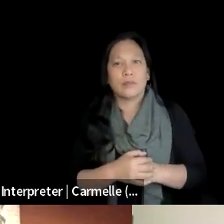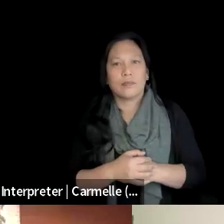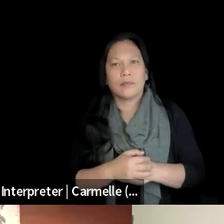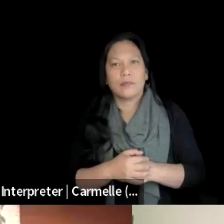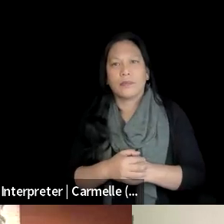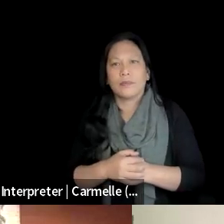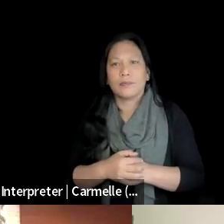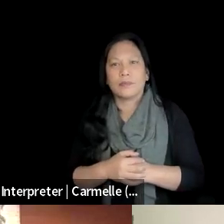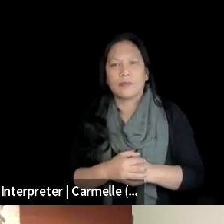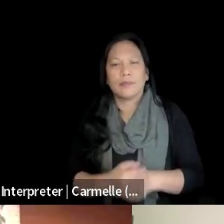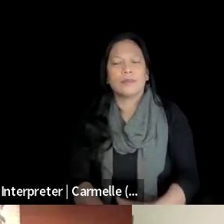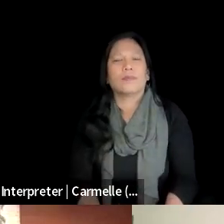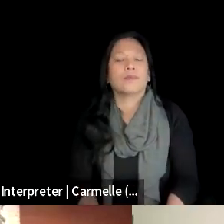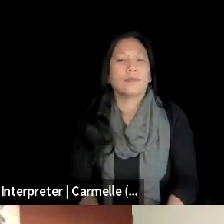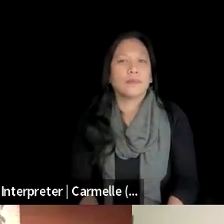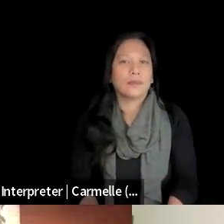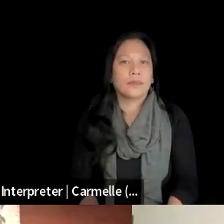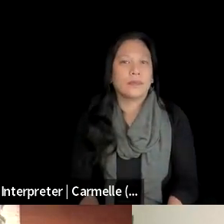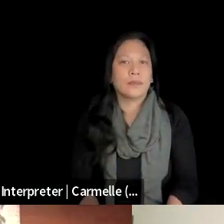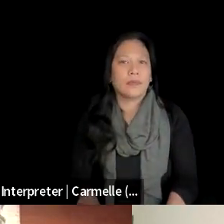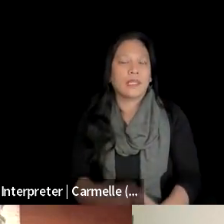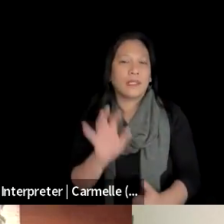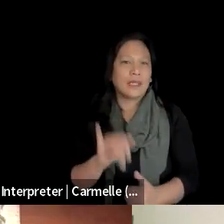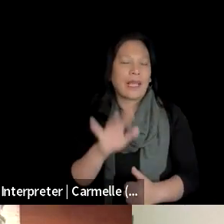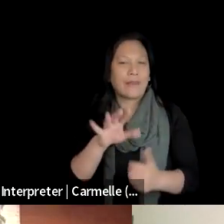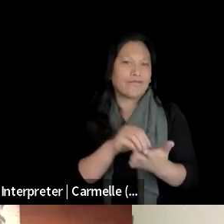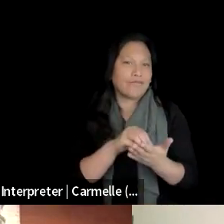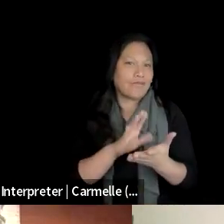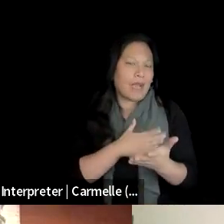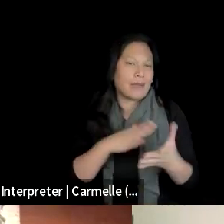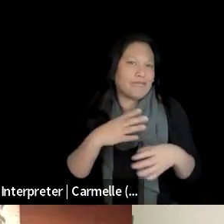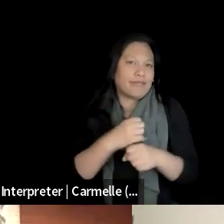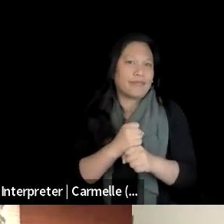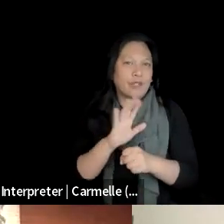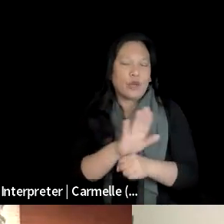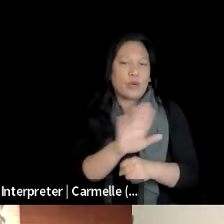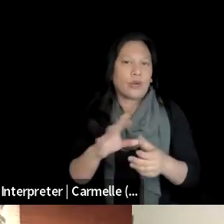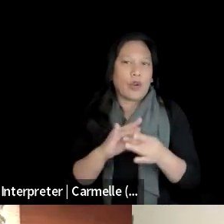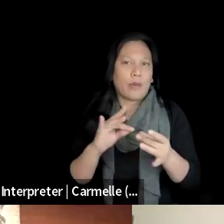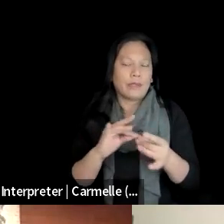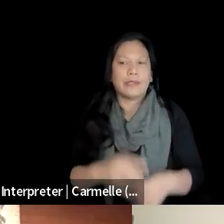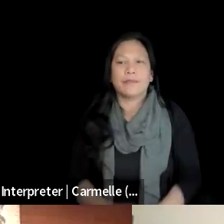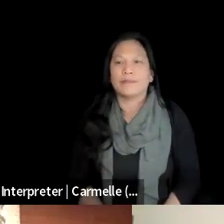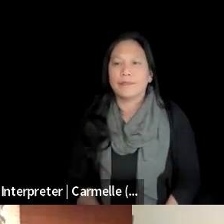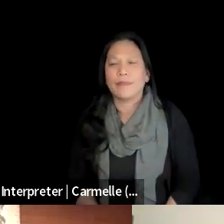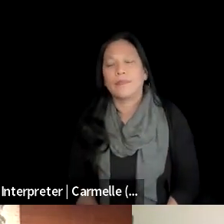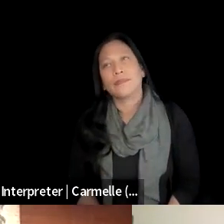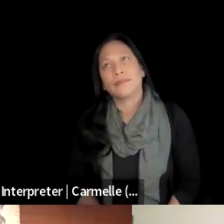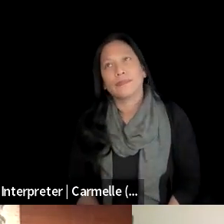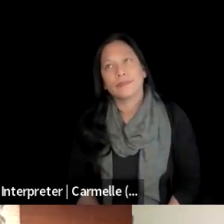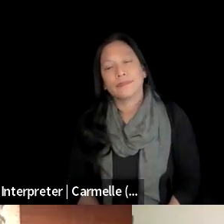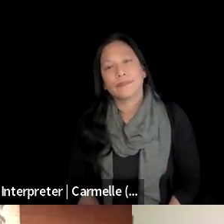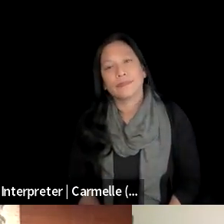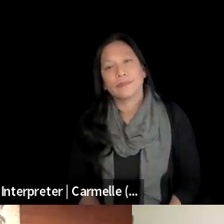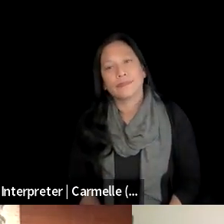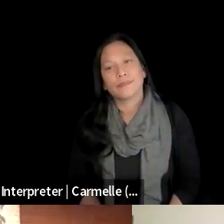strategy. I'm taking that away from what you guys have said so far, what you folks have said so far. Okay.